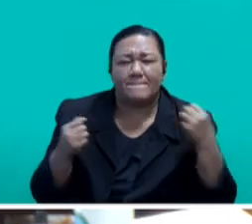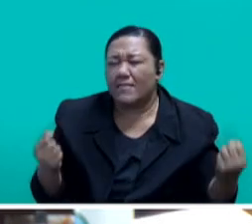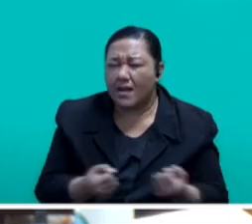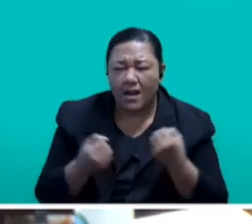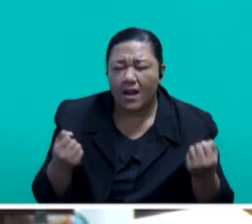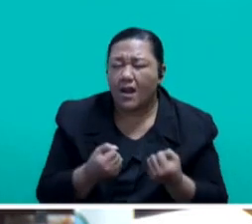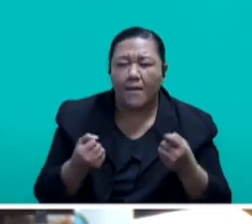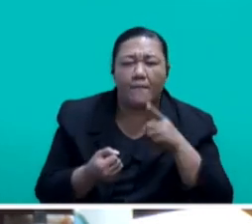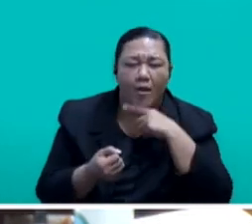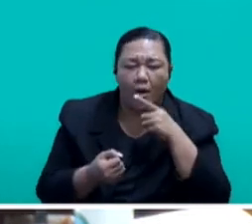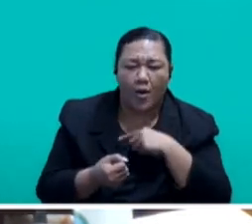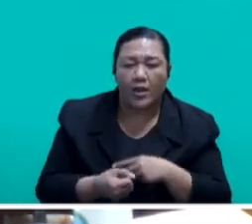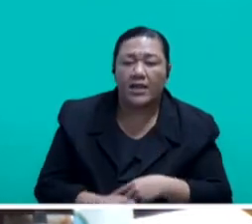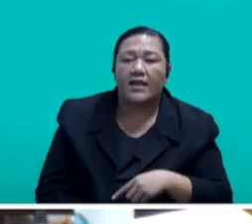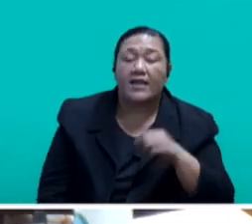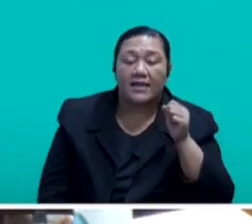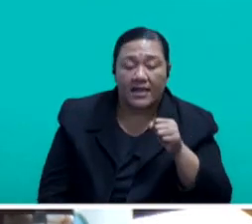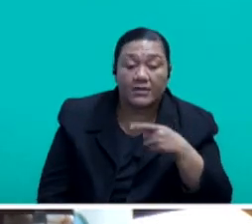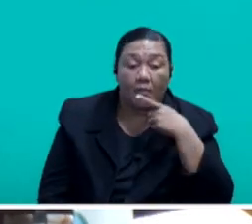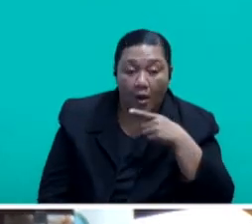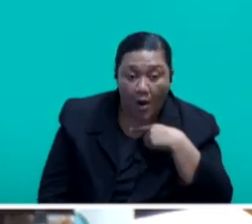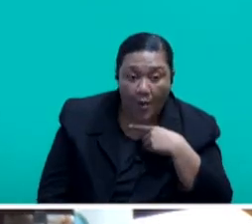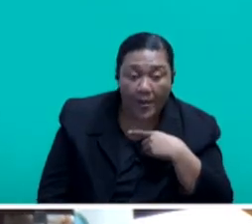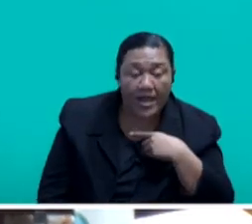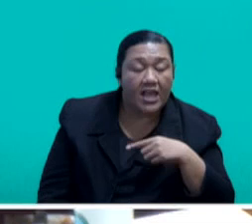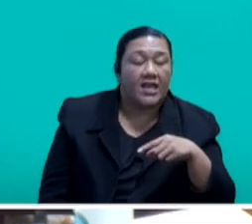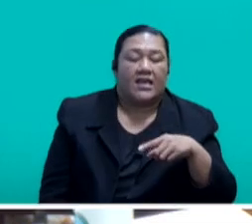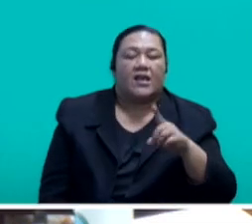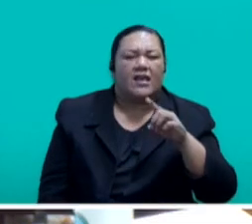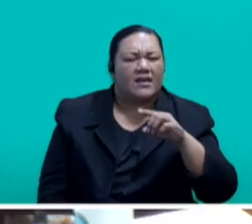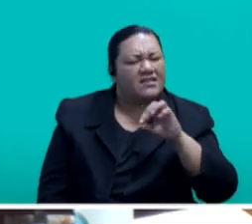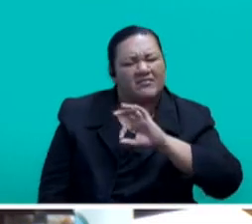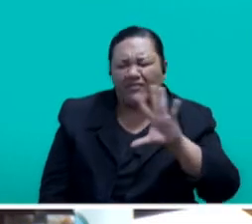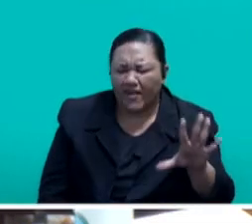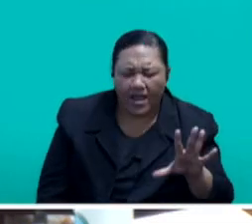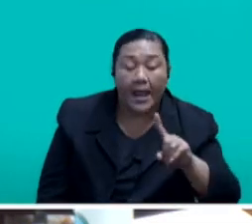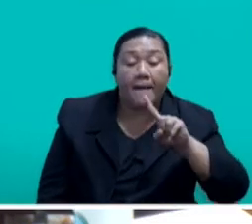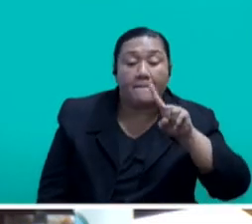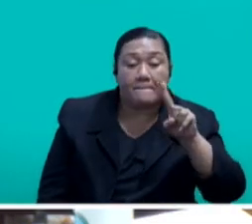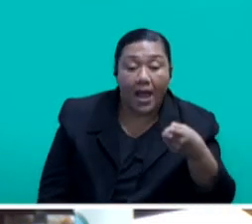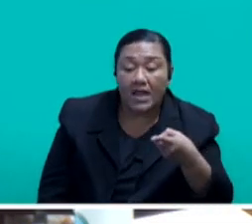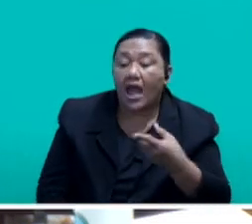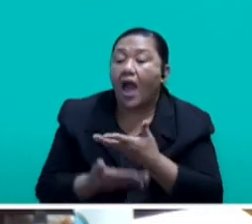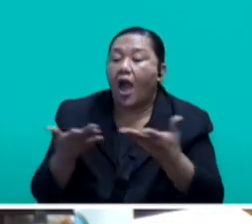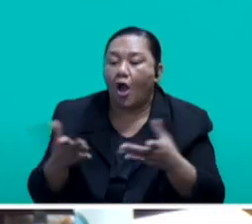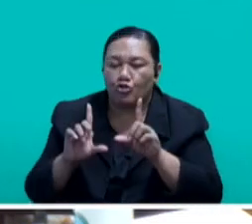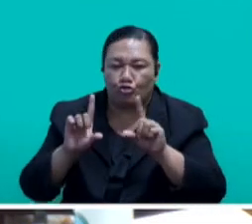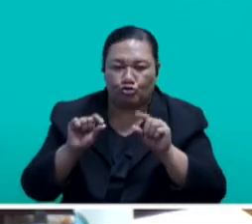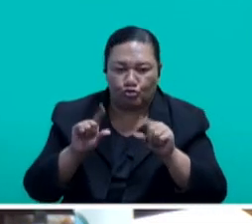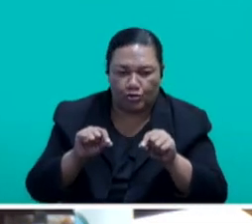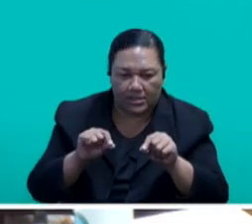borrowing is not right. It is what you do with it and how you spend it that is more important. And we all know,